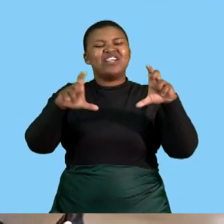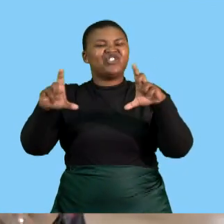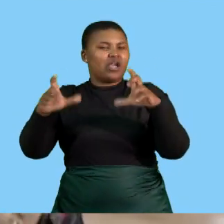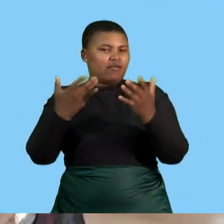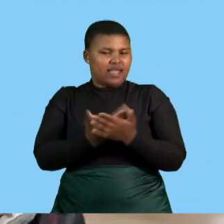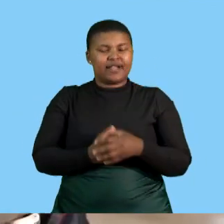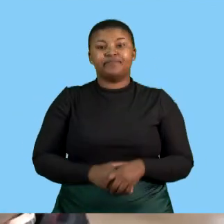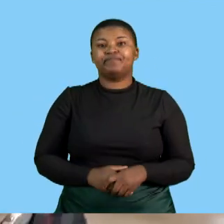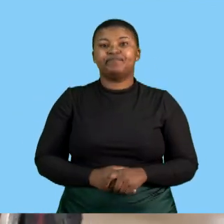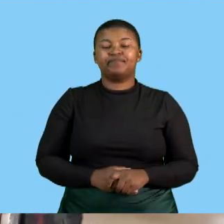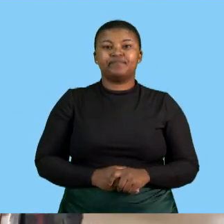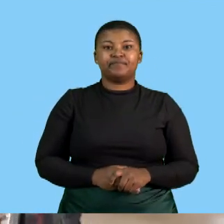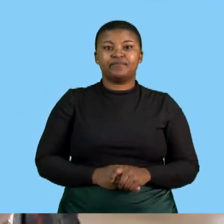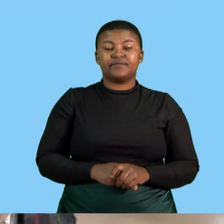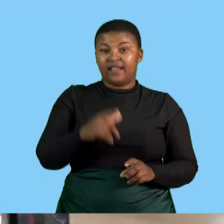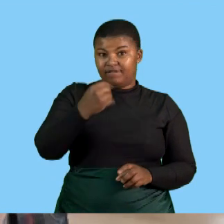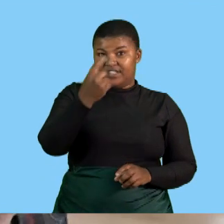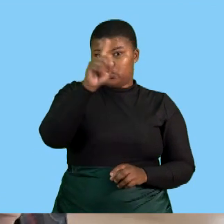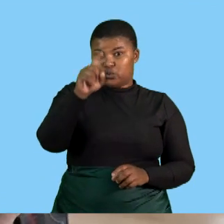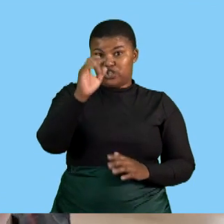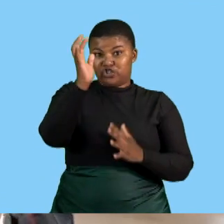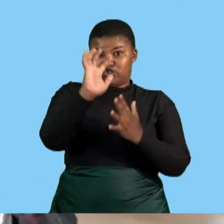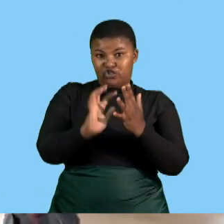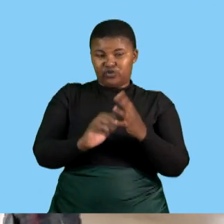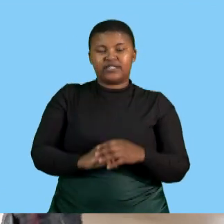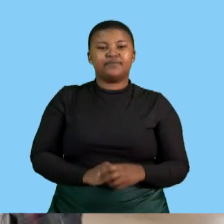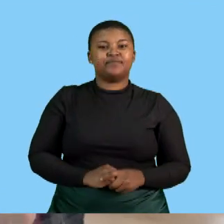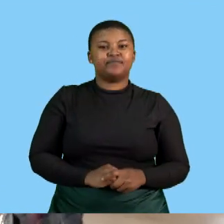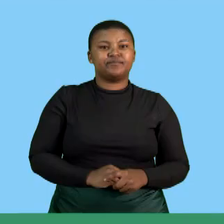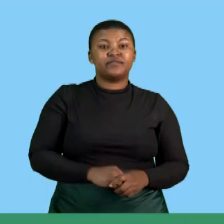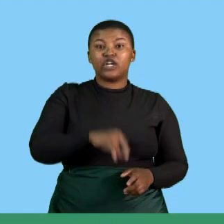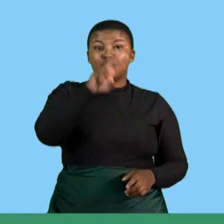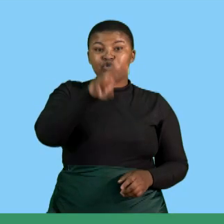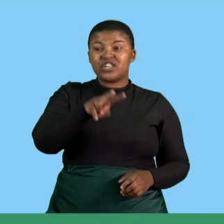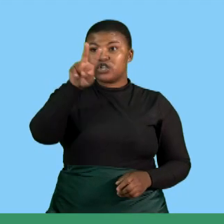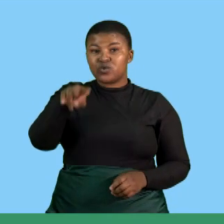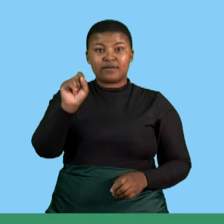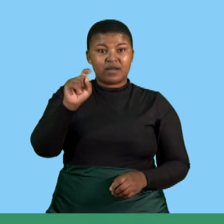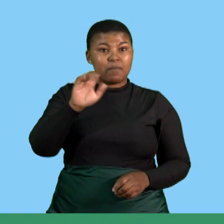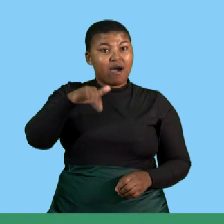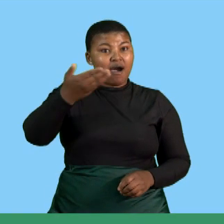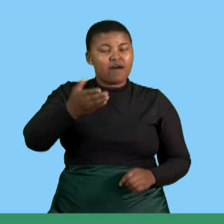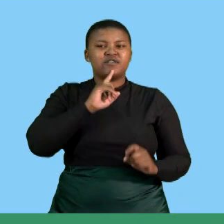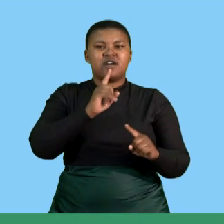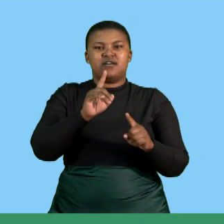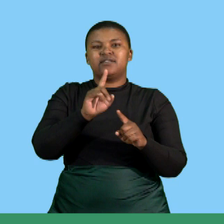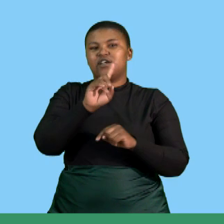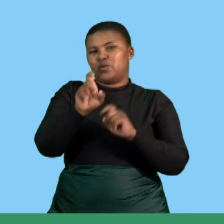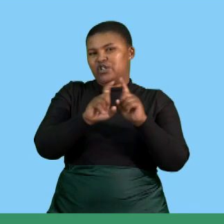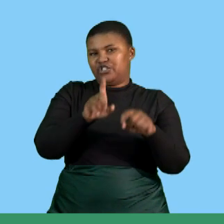our first question, of course, then is a scenario. Read the following scenario and answer the questions that